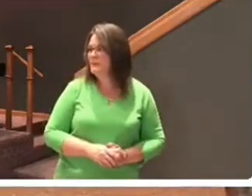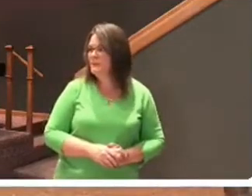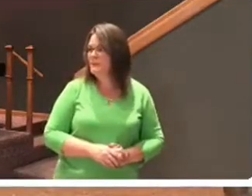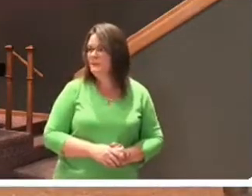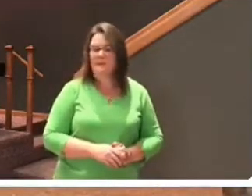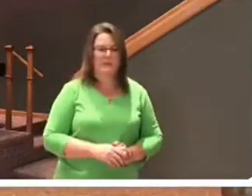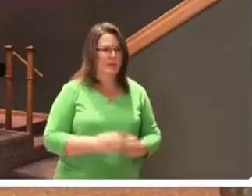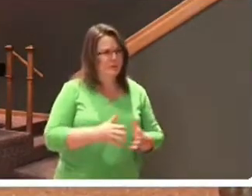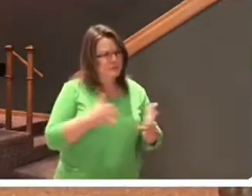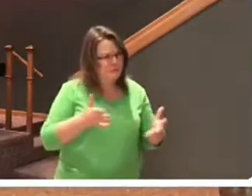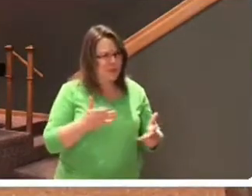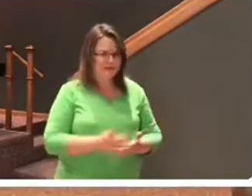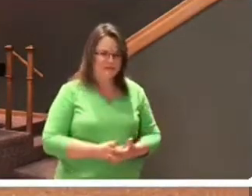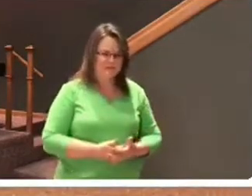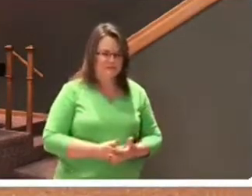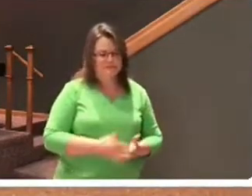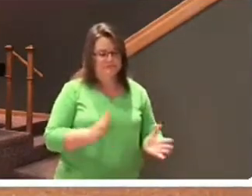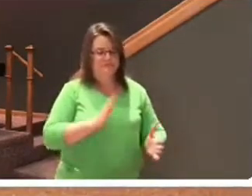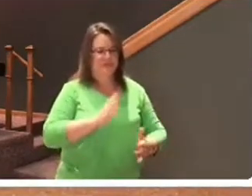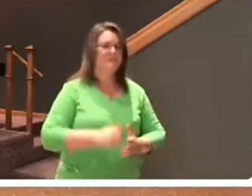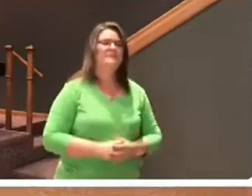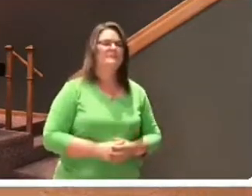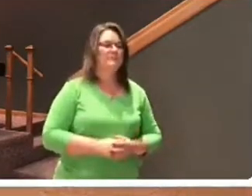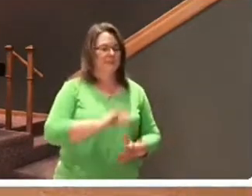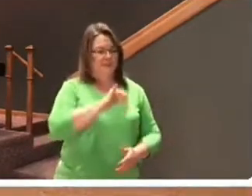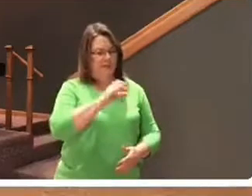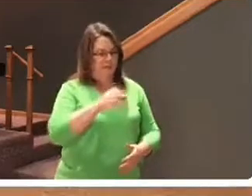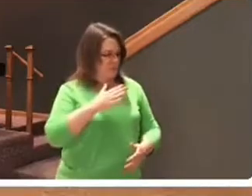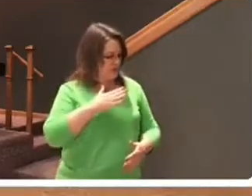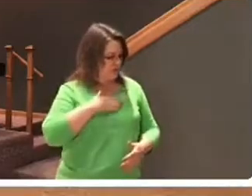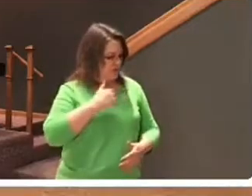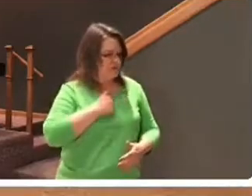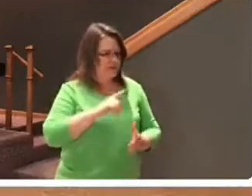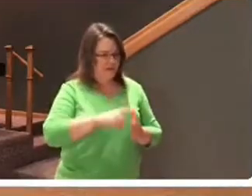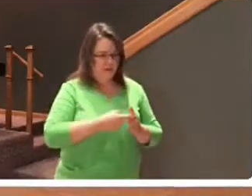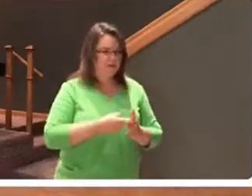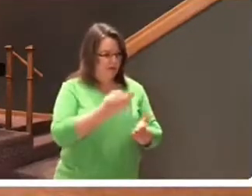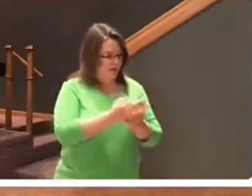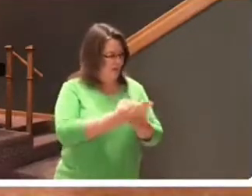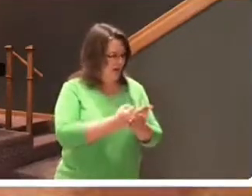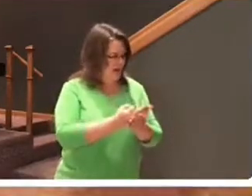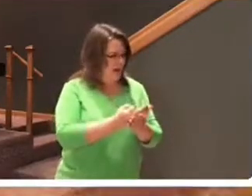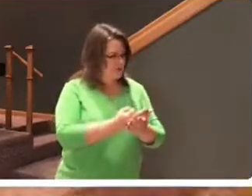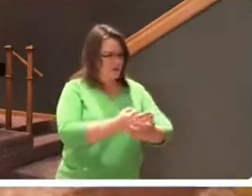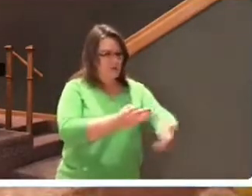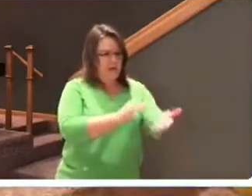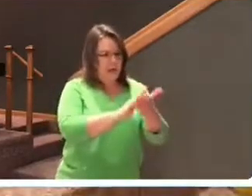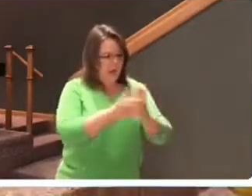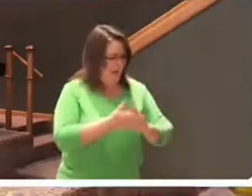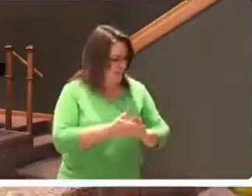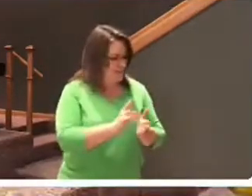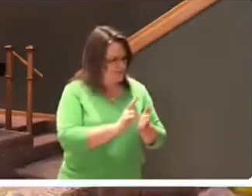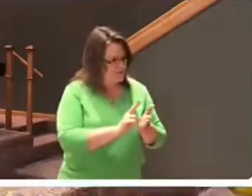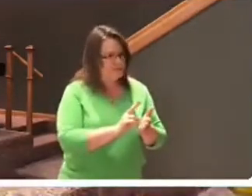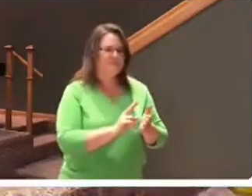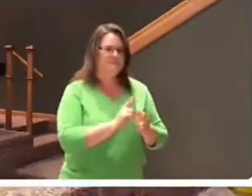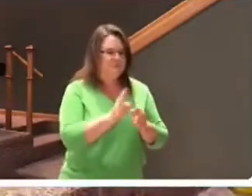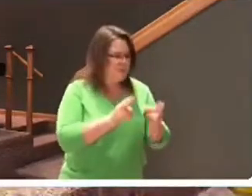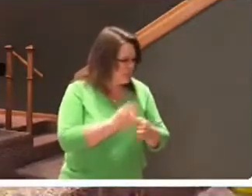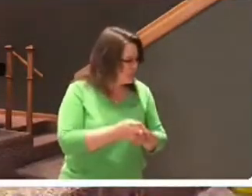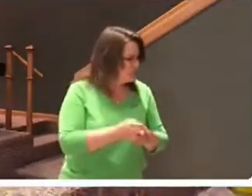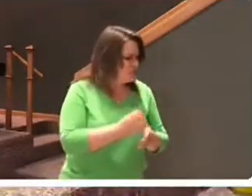gosh, there's so much here. I don't care. Joseph and I started Financial Peace University this year. We got on track with our tithe and missions